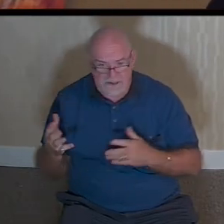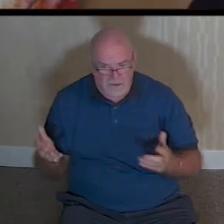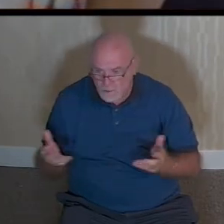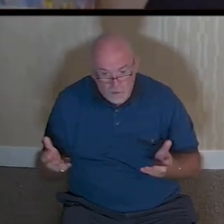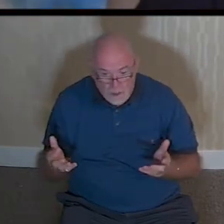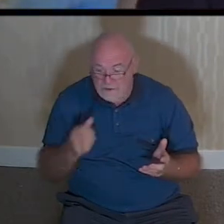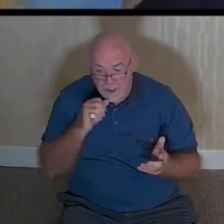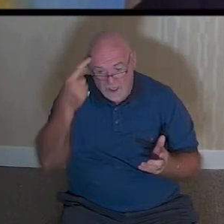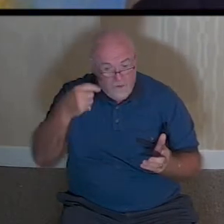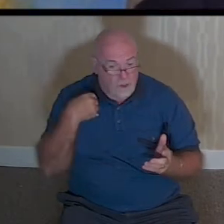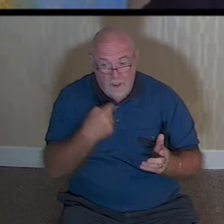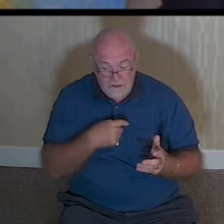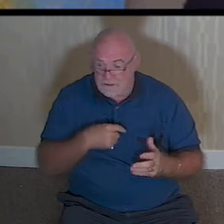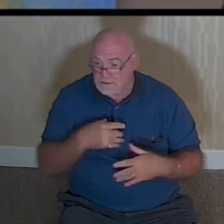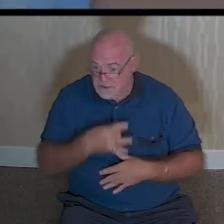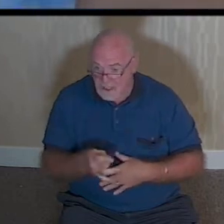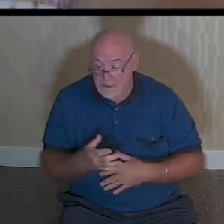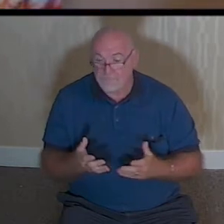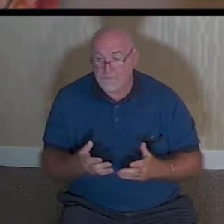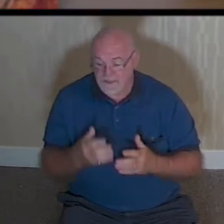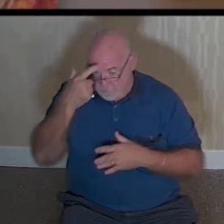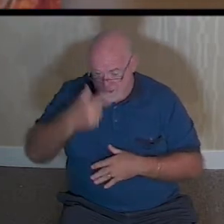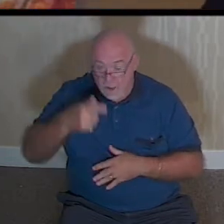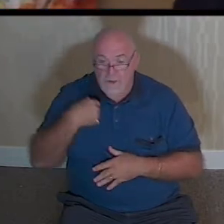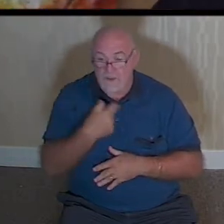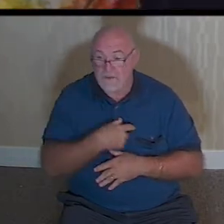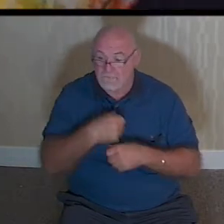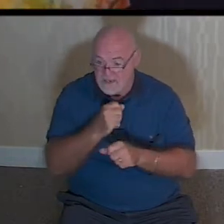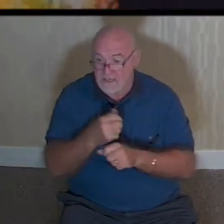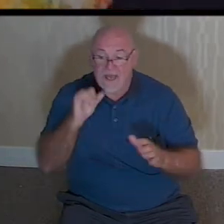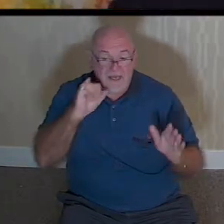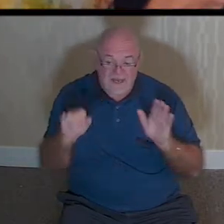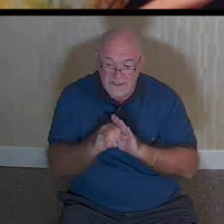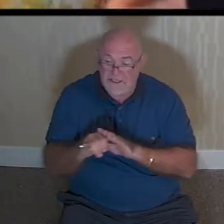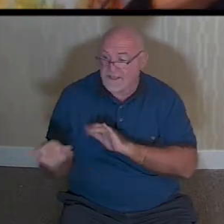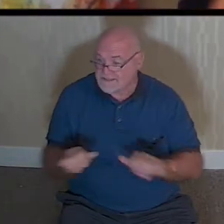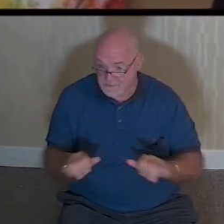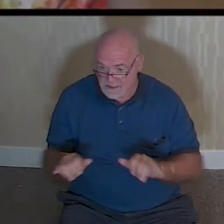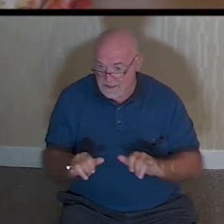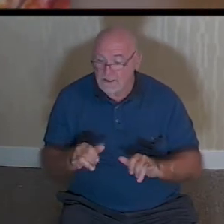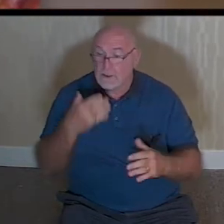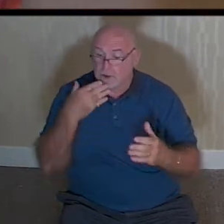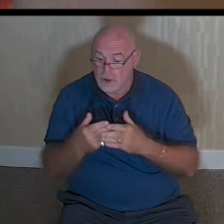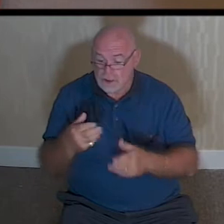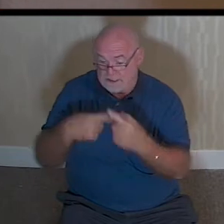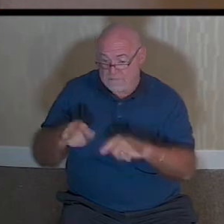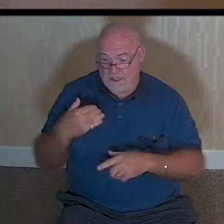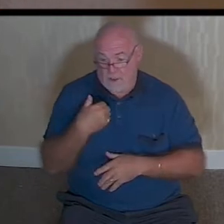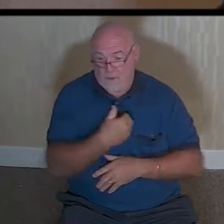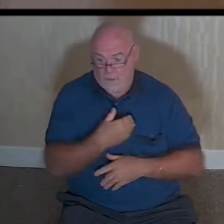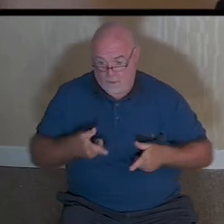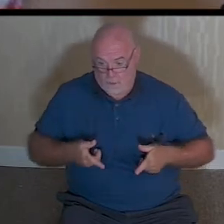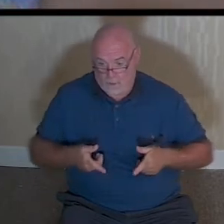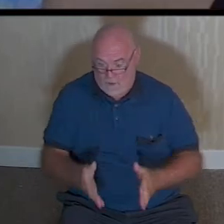for us to love? And because we've been made in that image and likeness, good is coming our way,